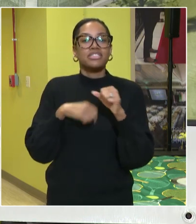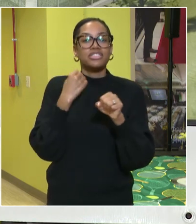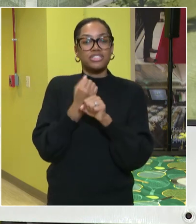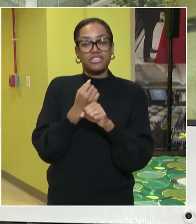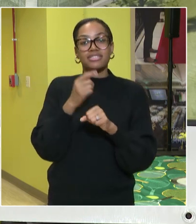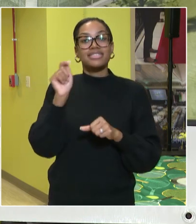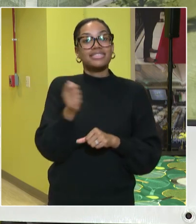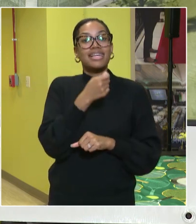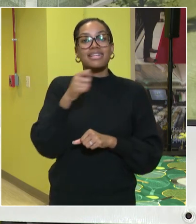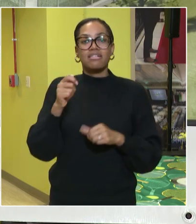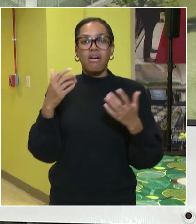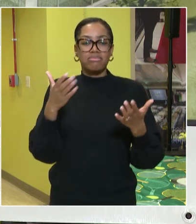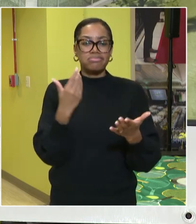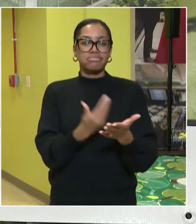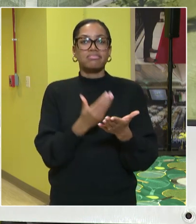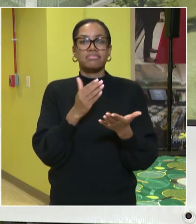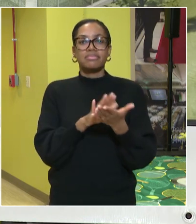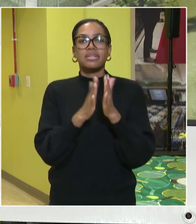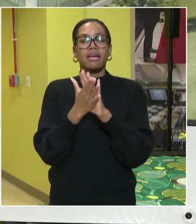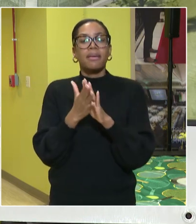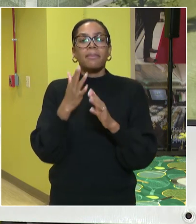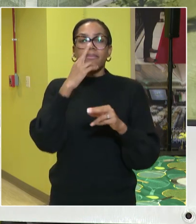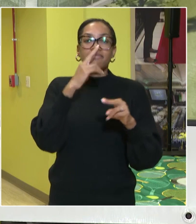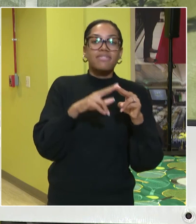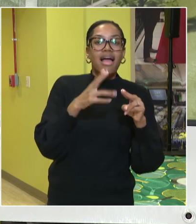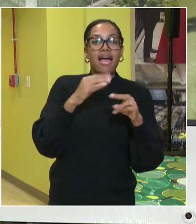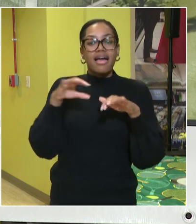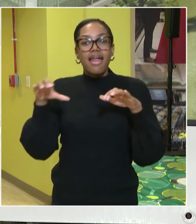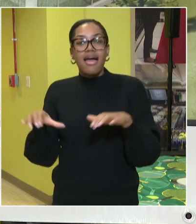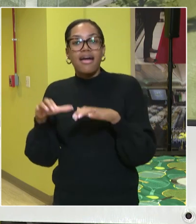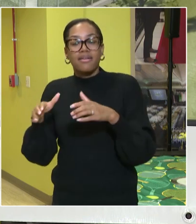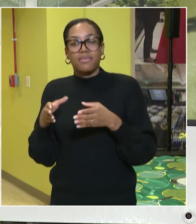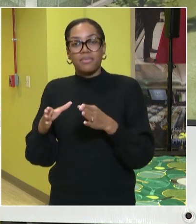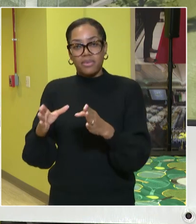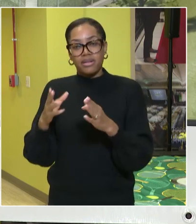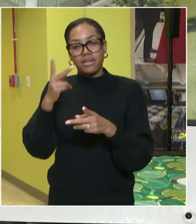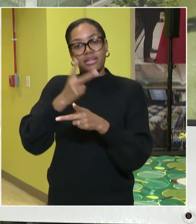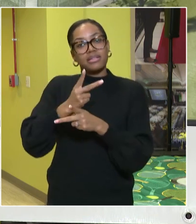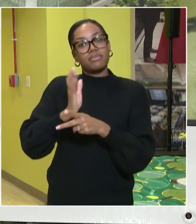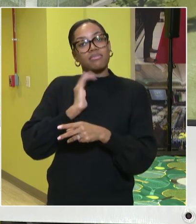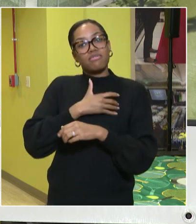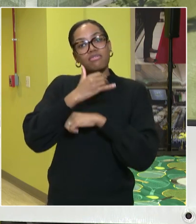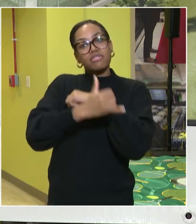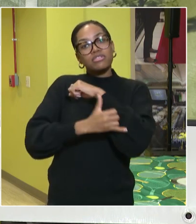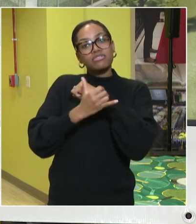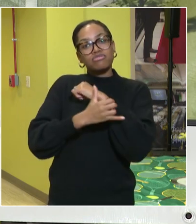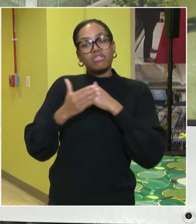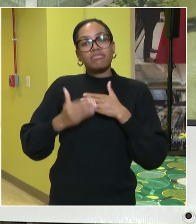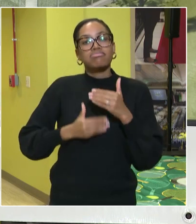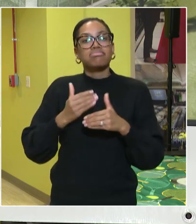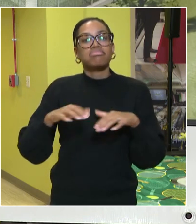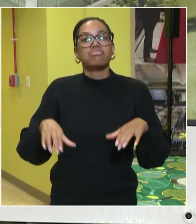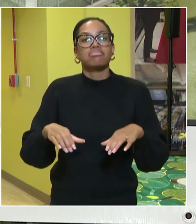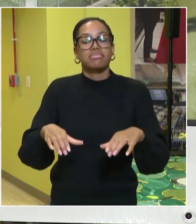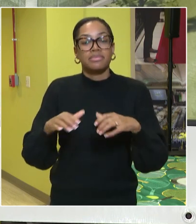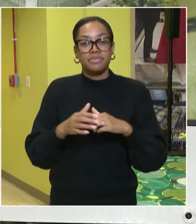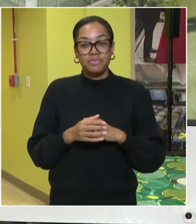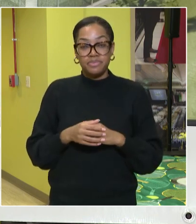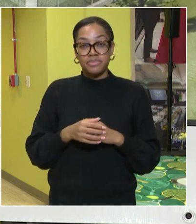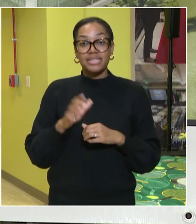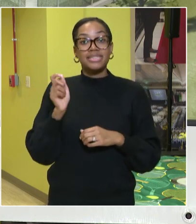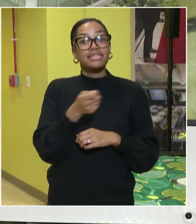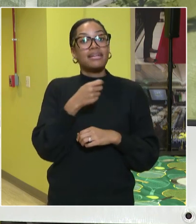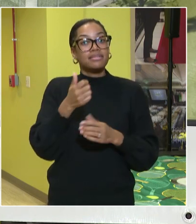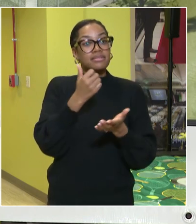to be a fun and effective way to keep our country active. This connection between the health of our sport and the health of communities reinforces